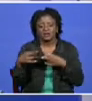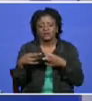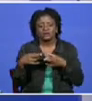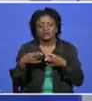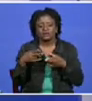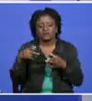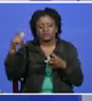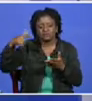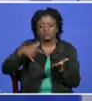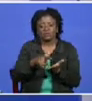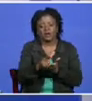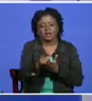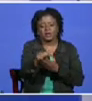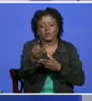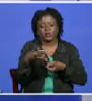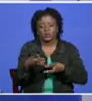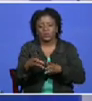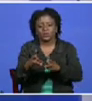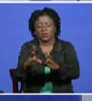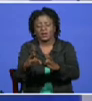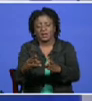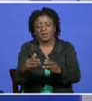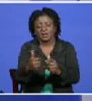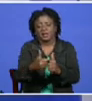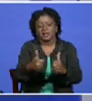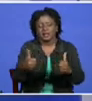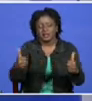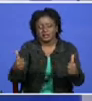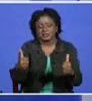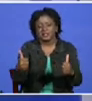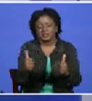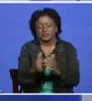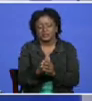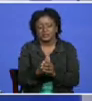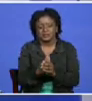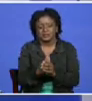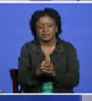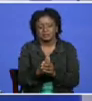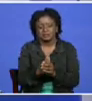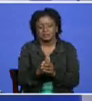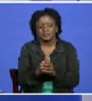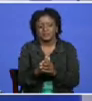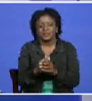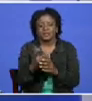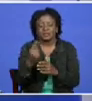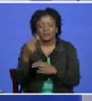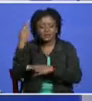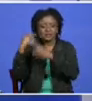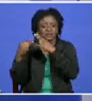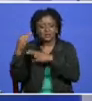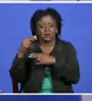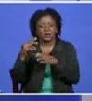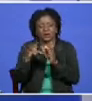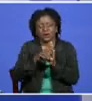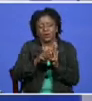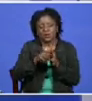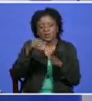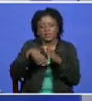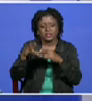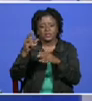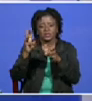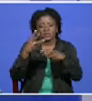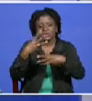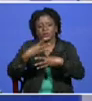Highway Road will also be expanded as a part of the community commitments outlined in the agreement. The historic hole-in-the-wall lighthouse and